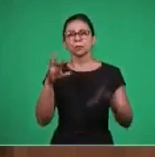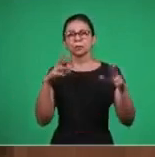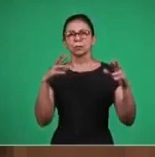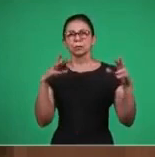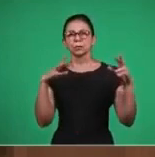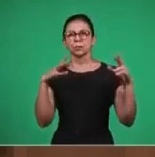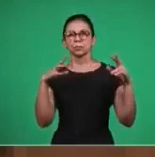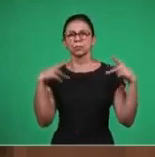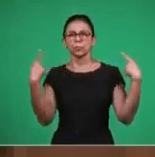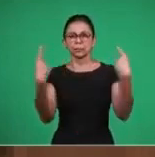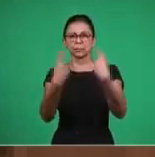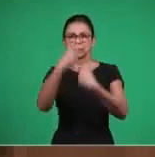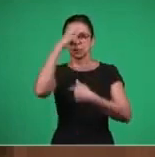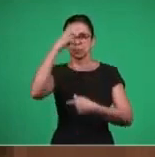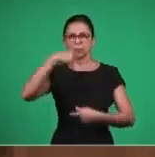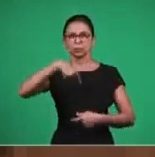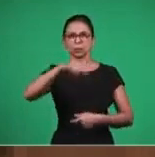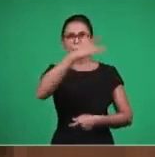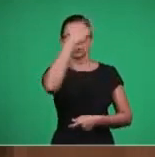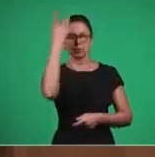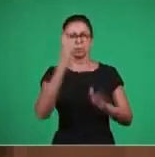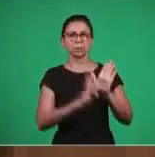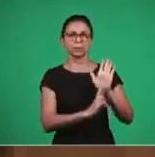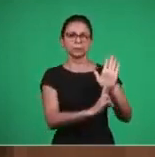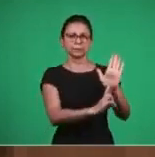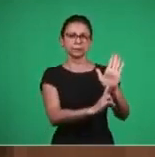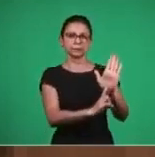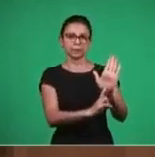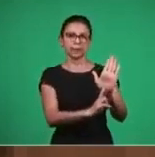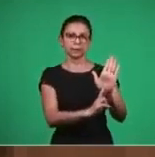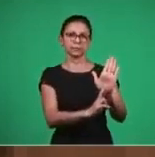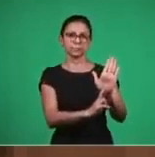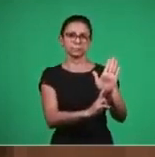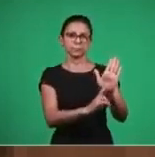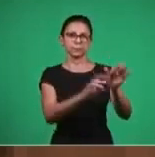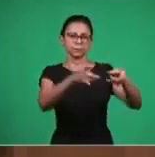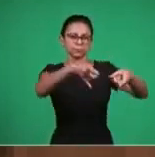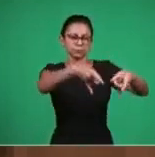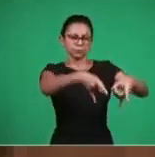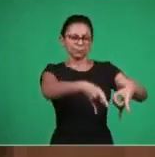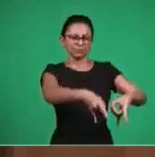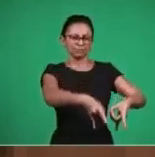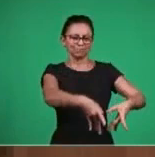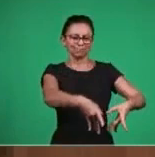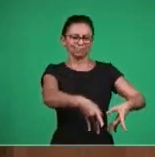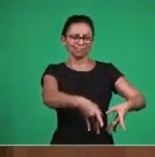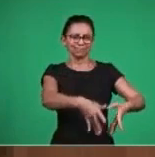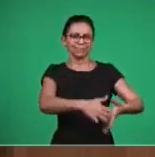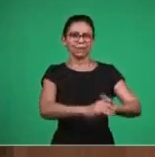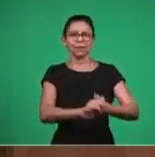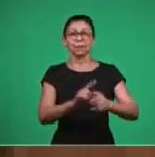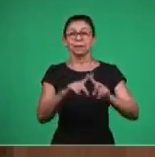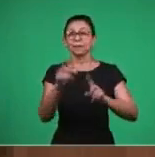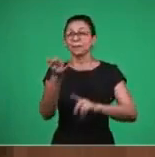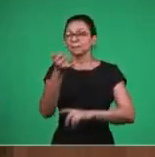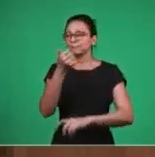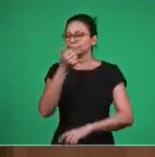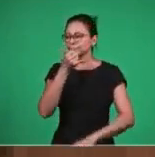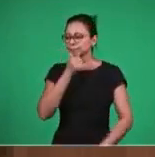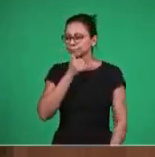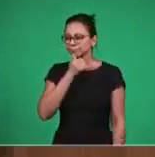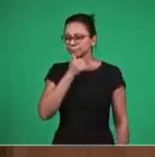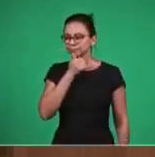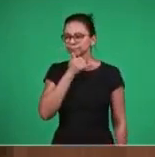We sent a representative to this burial. And now we are registering here with sadness.